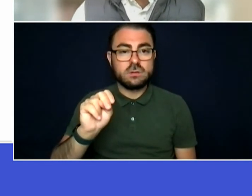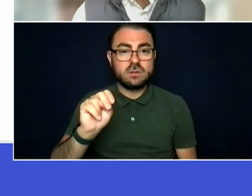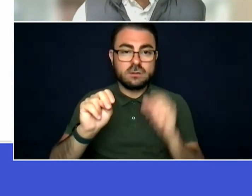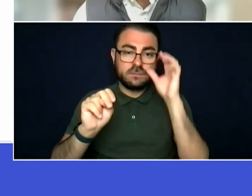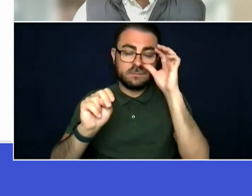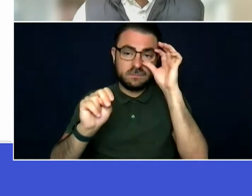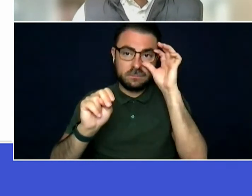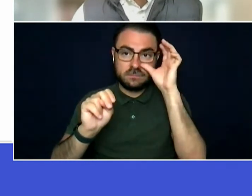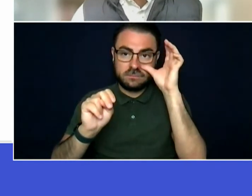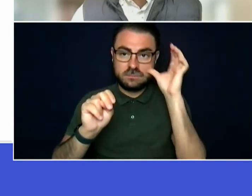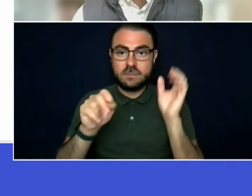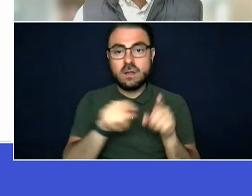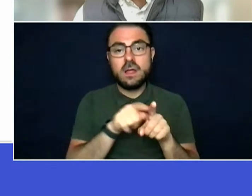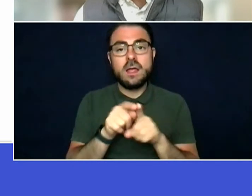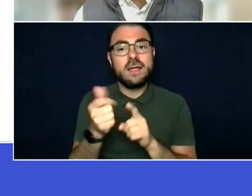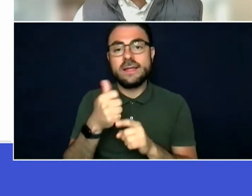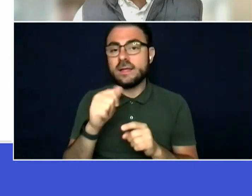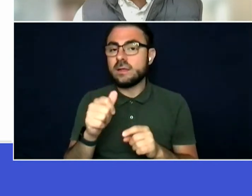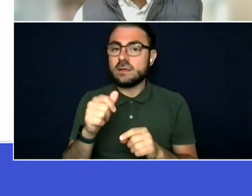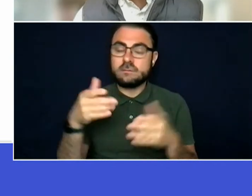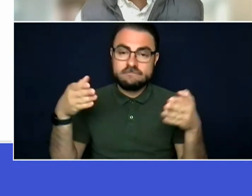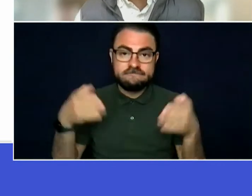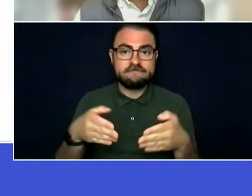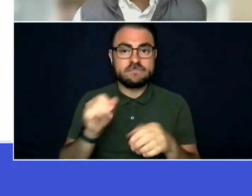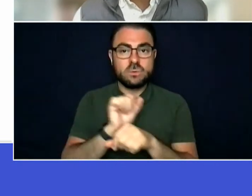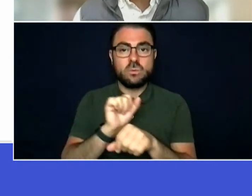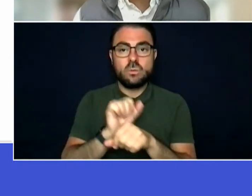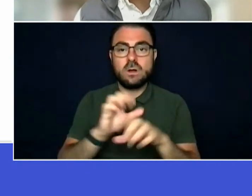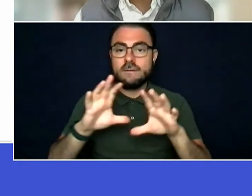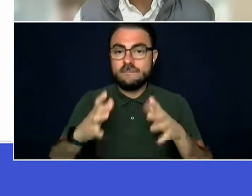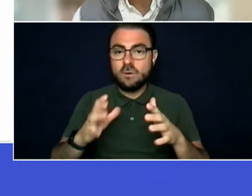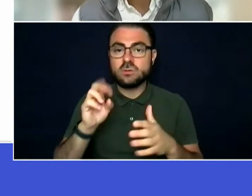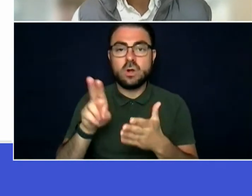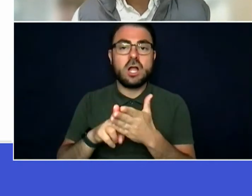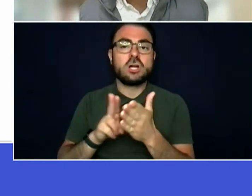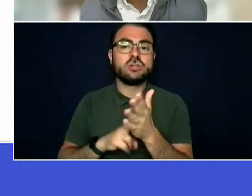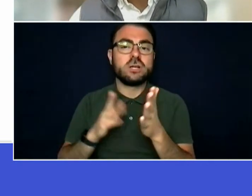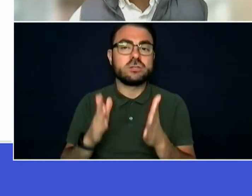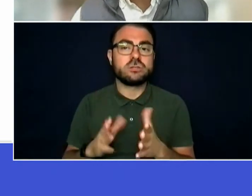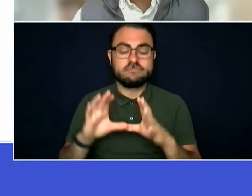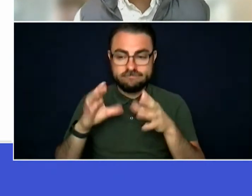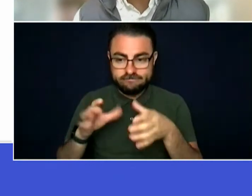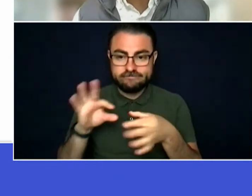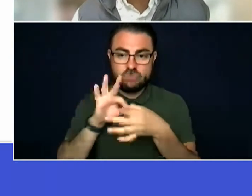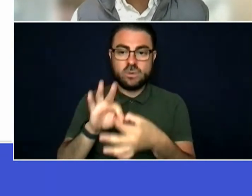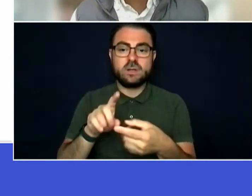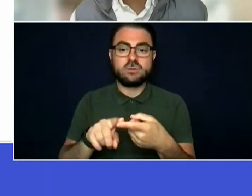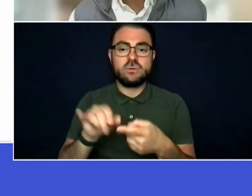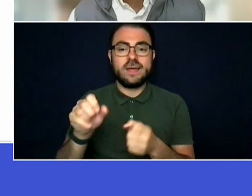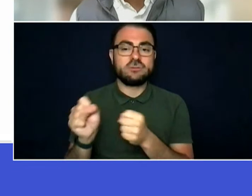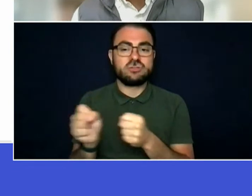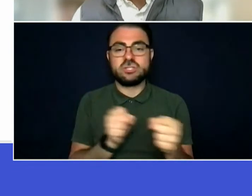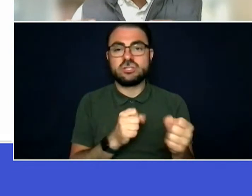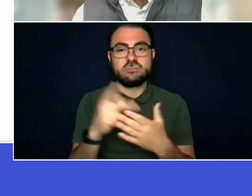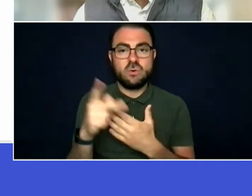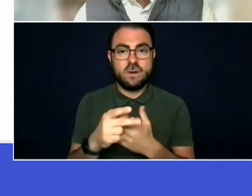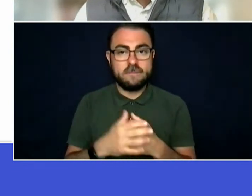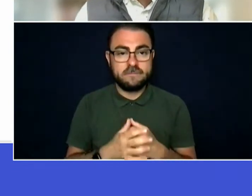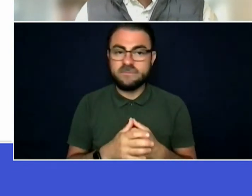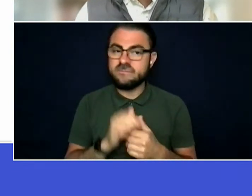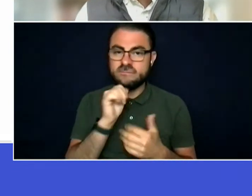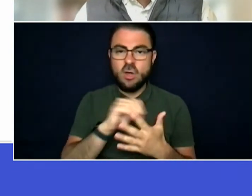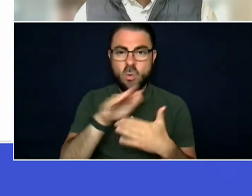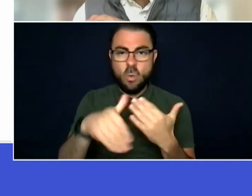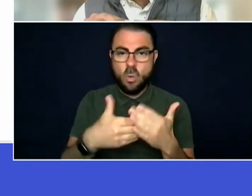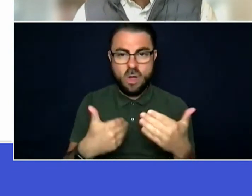focused workforce and contractor development elements that are relevant for the strategic program. So not every single program will have this, but in